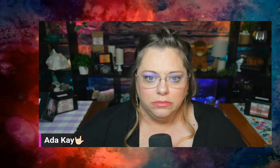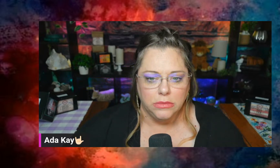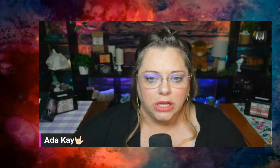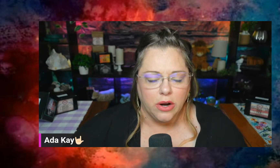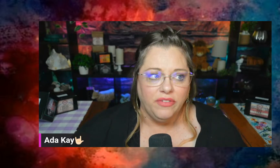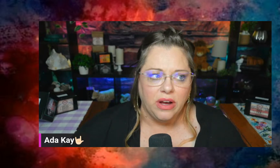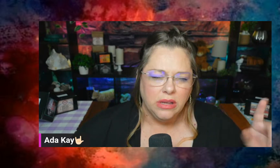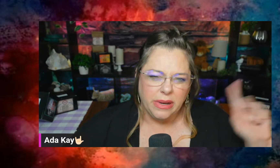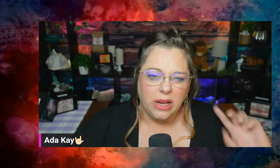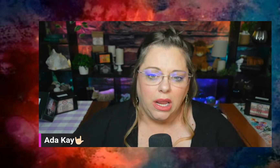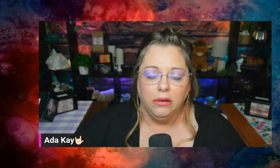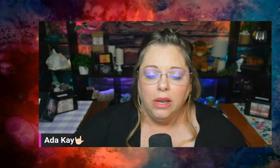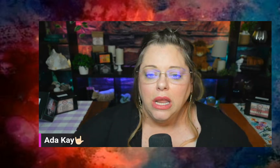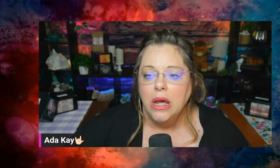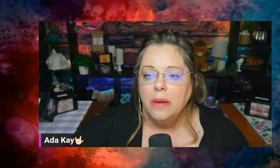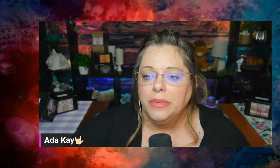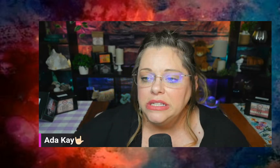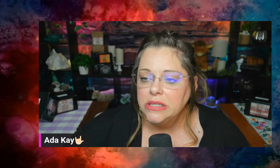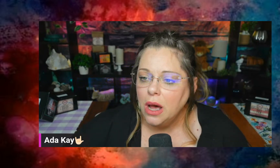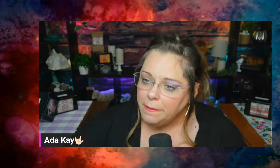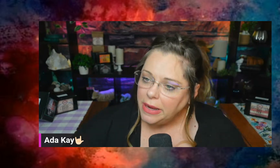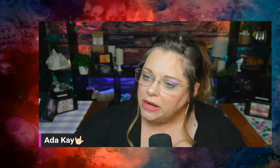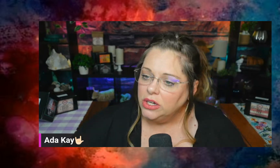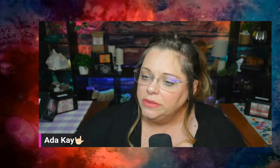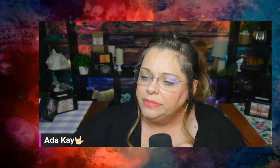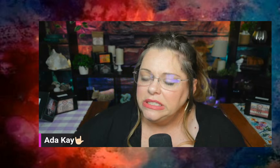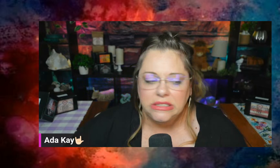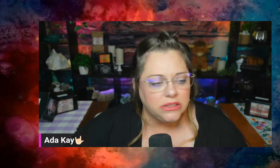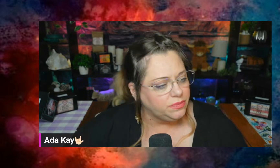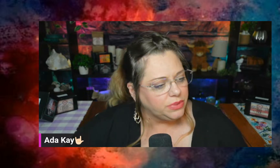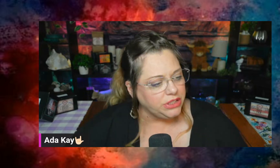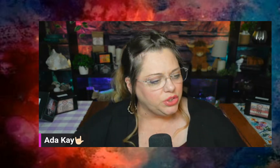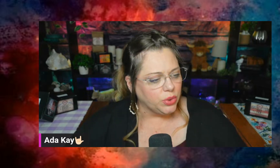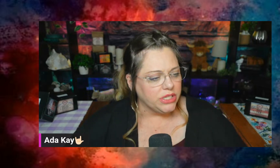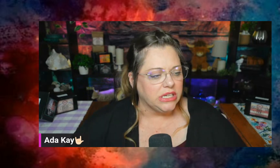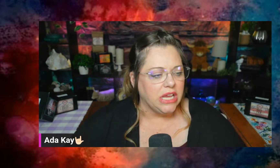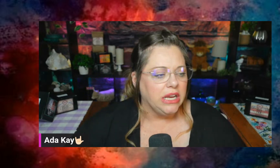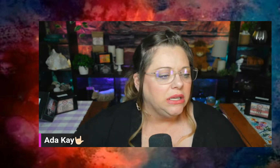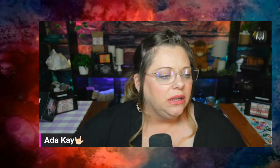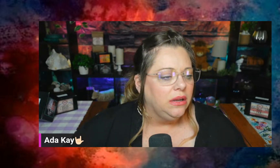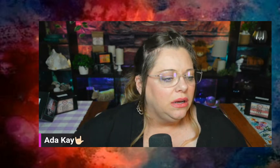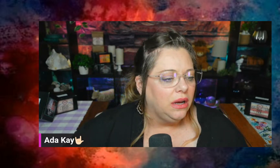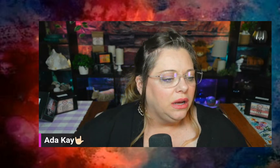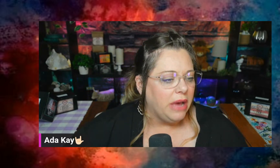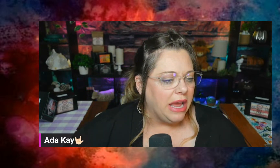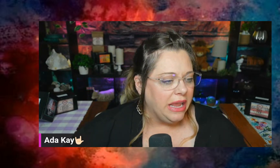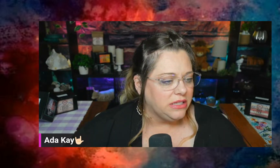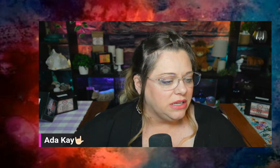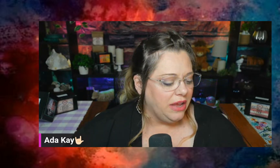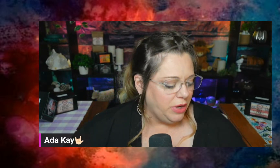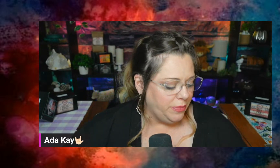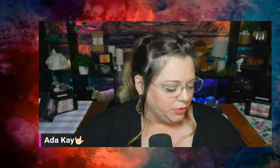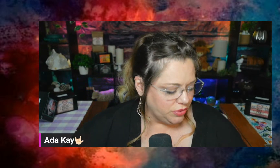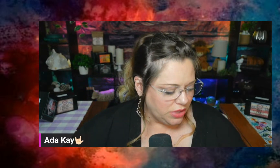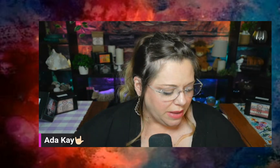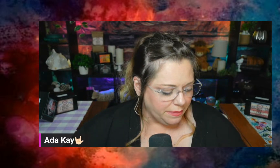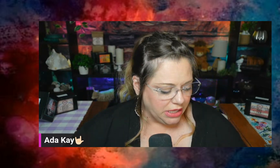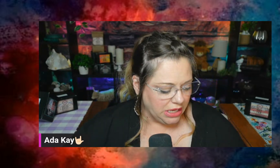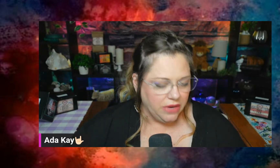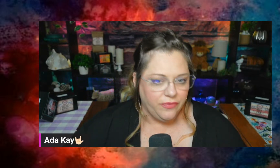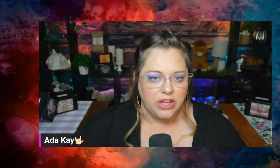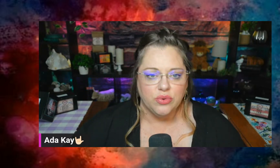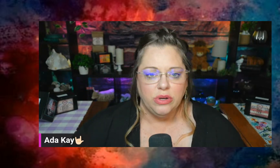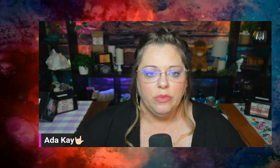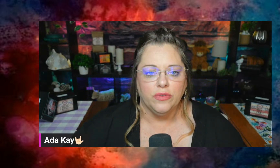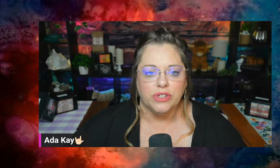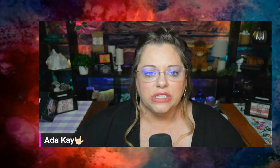I'm not off. I'll keep an eye out. Please hop back on. Please join us again. I hate to have people do that, but